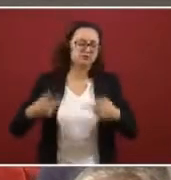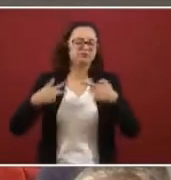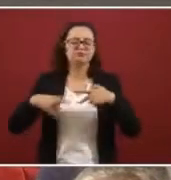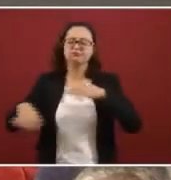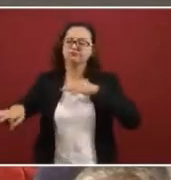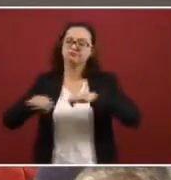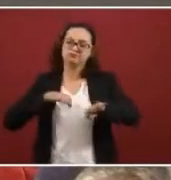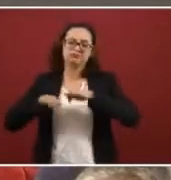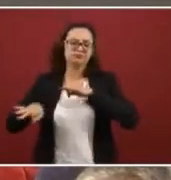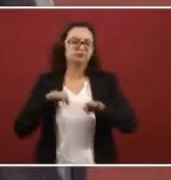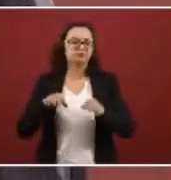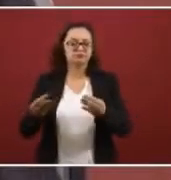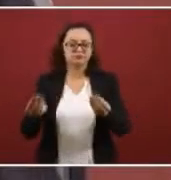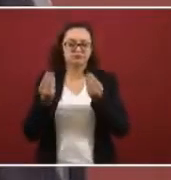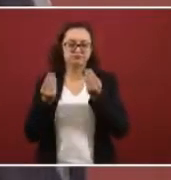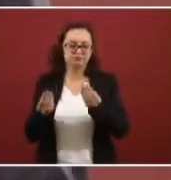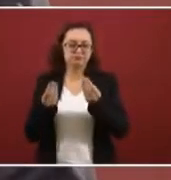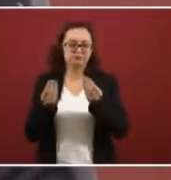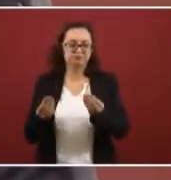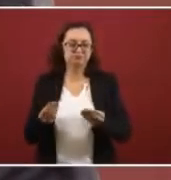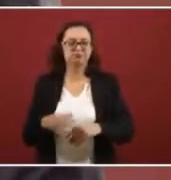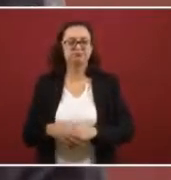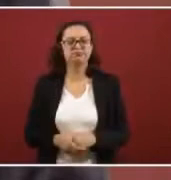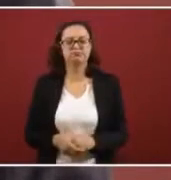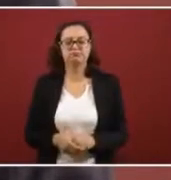hard workers.